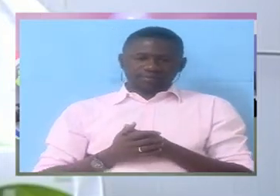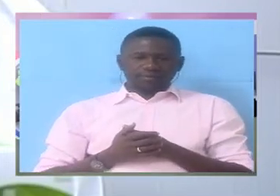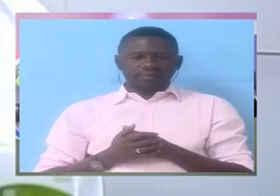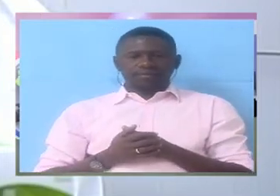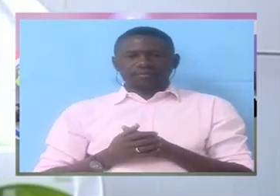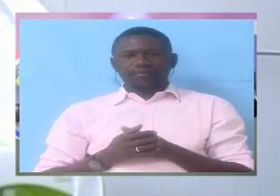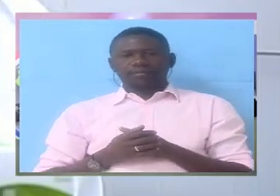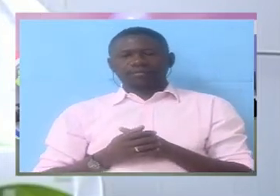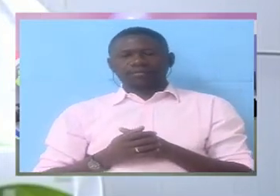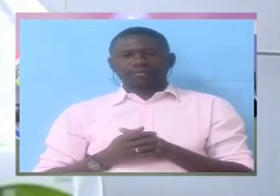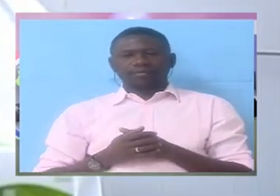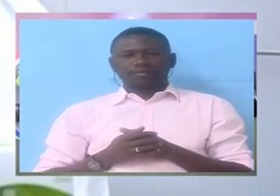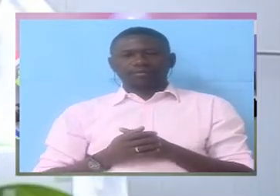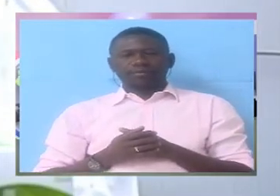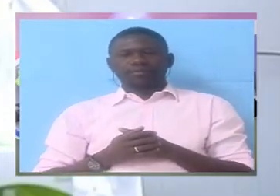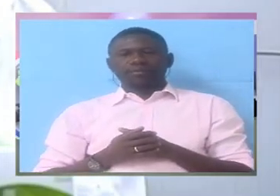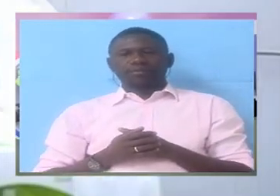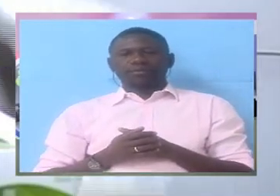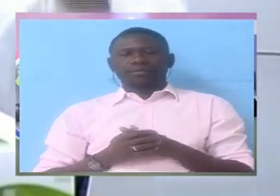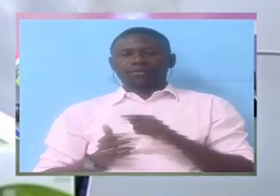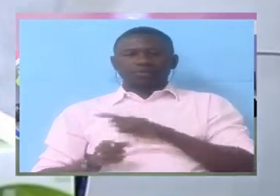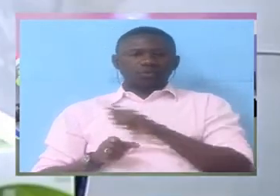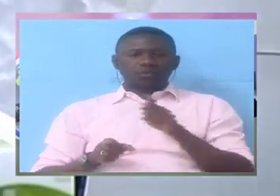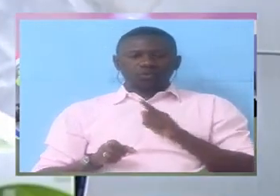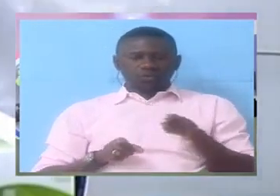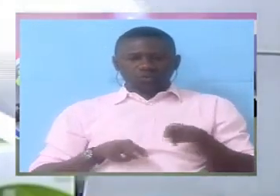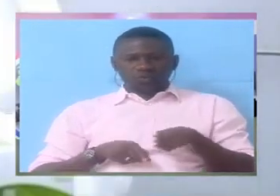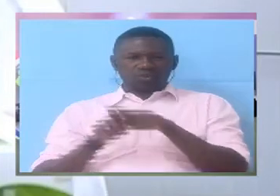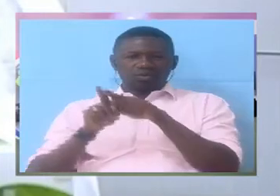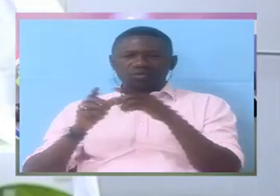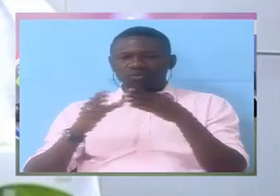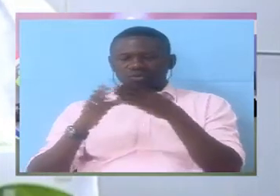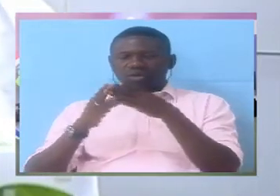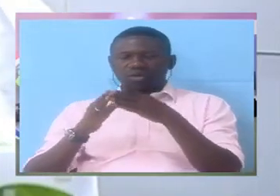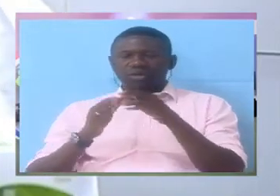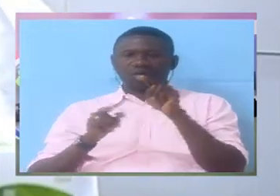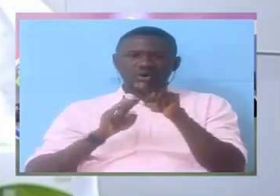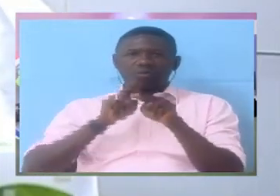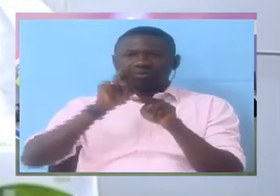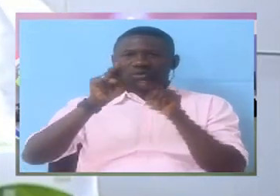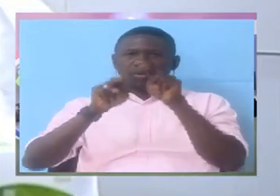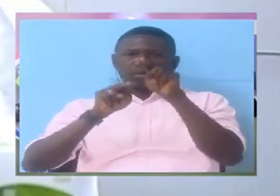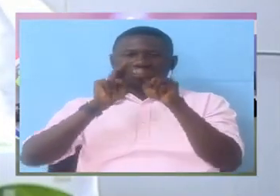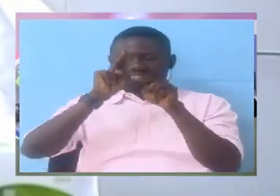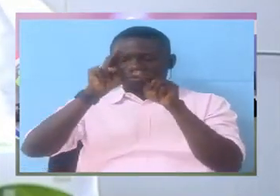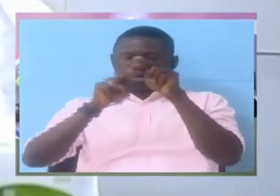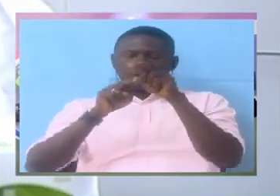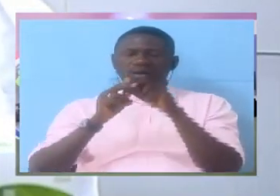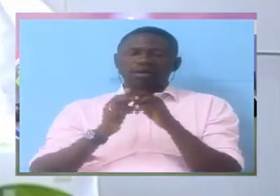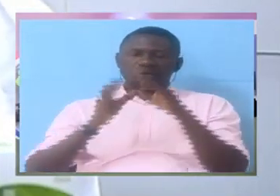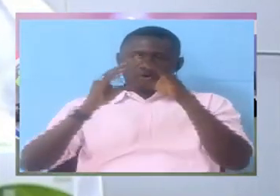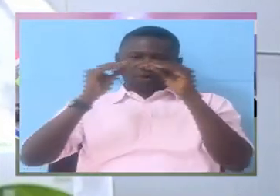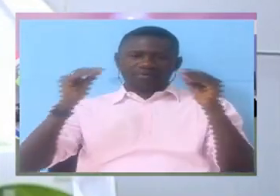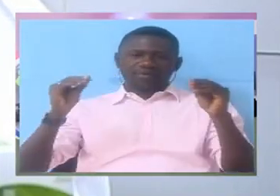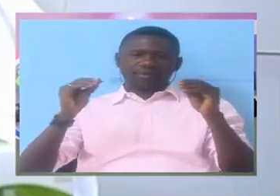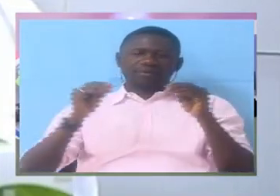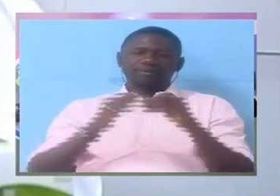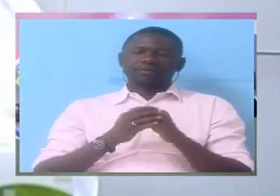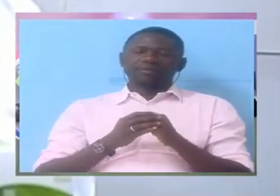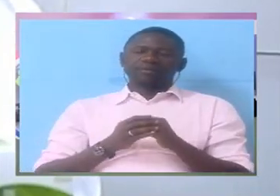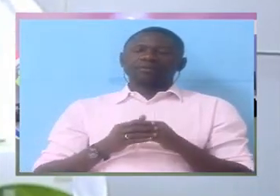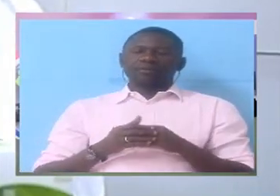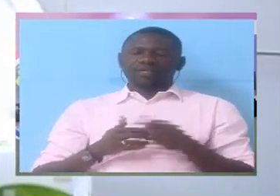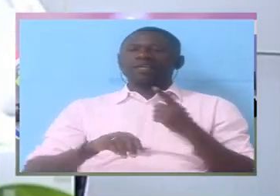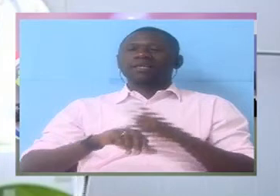le utumo long ayente kumandi. We went together upstairs. Na tatanyola le kasele Santo. By the time